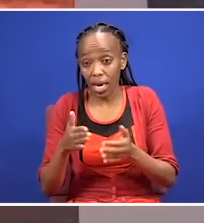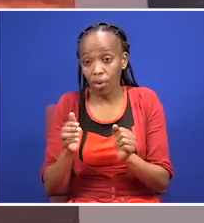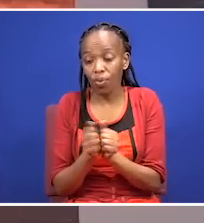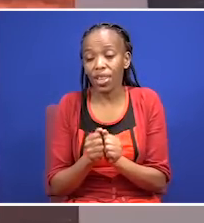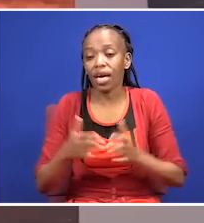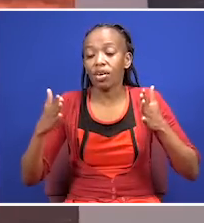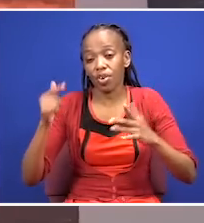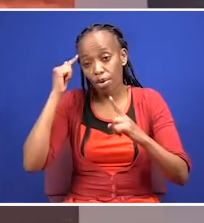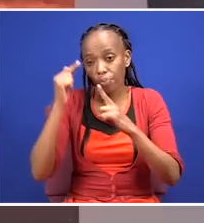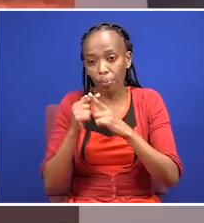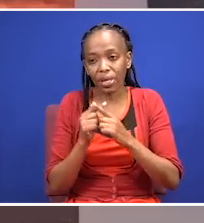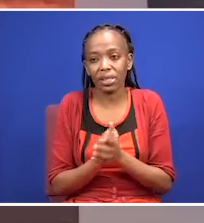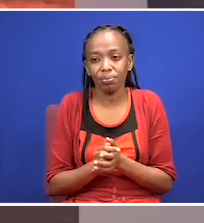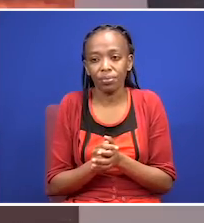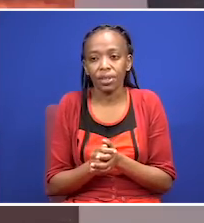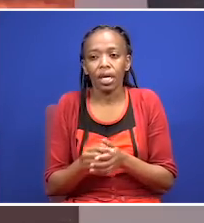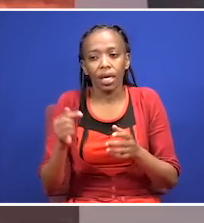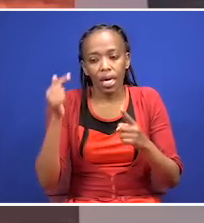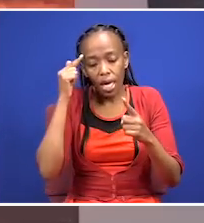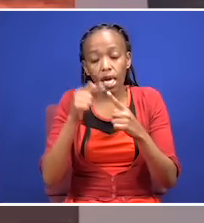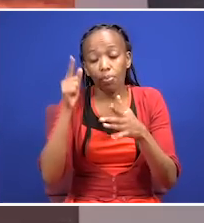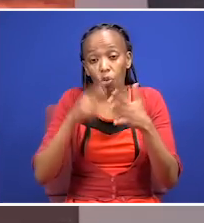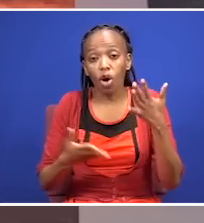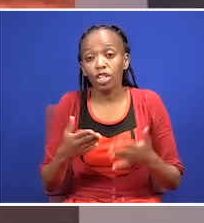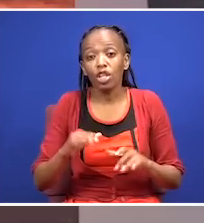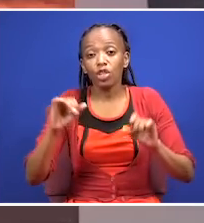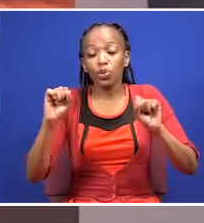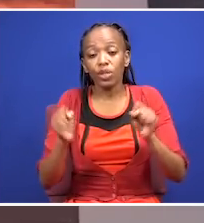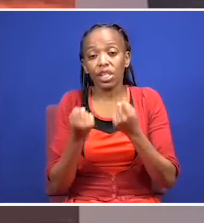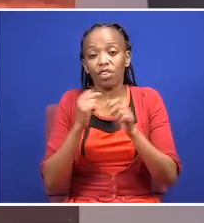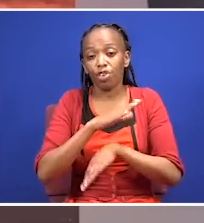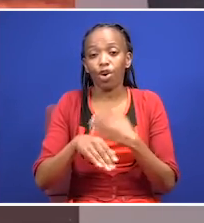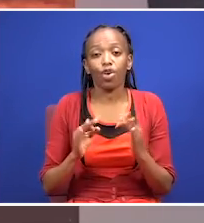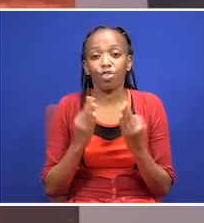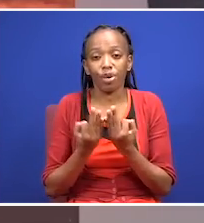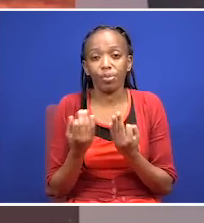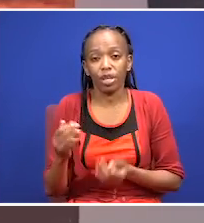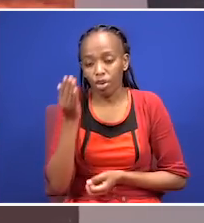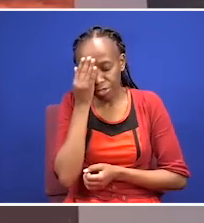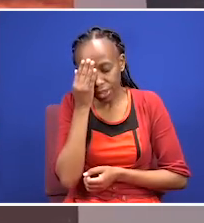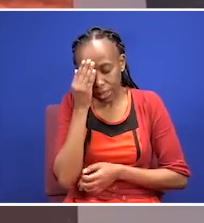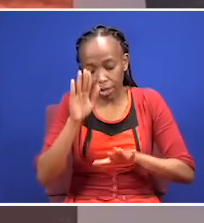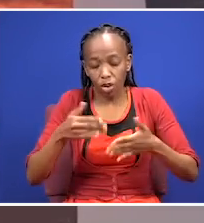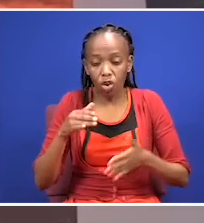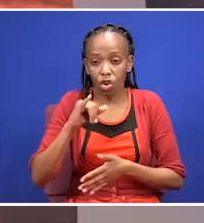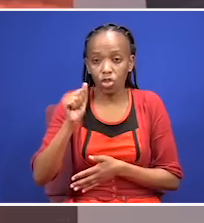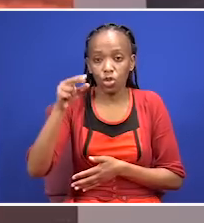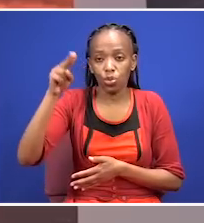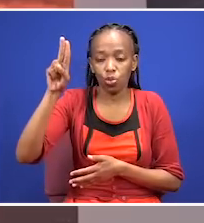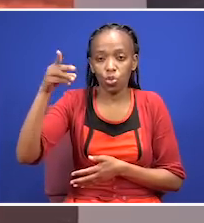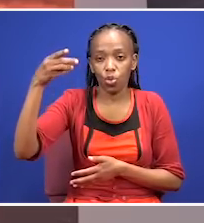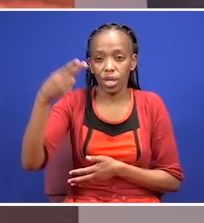grand purpose and what was the grand purpose to save the whole family of israel or judah